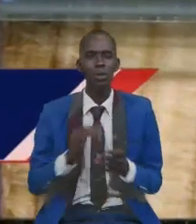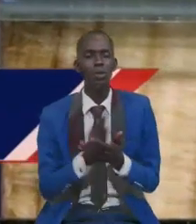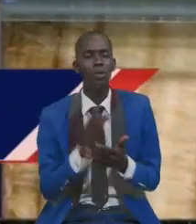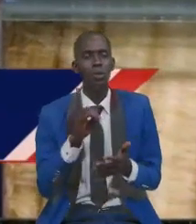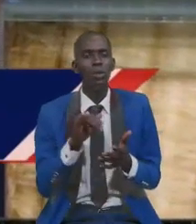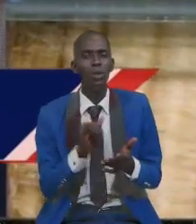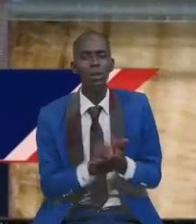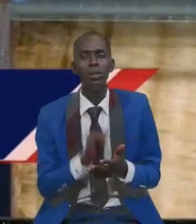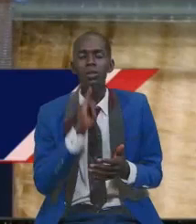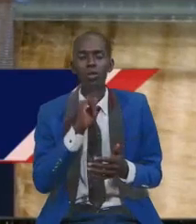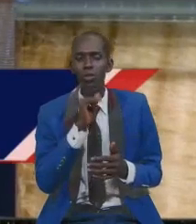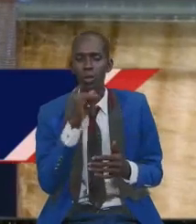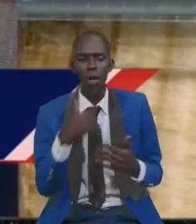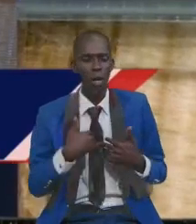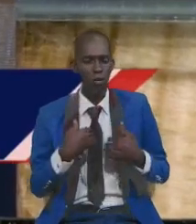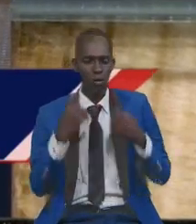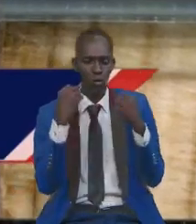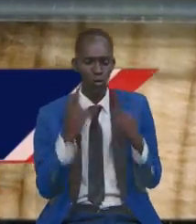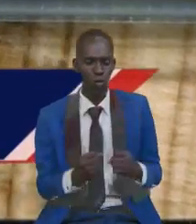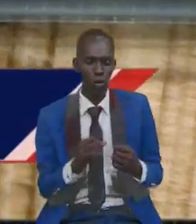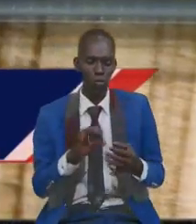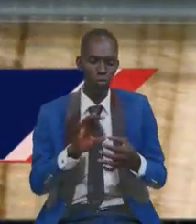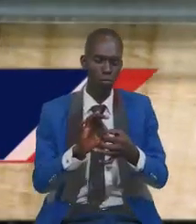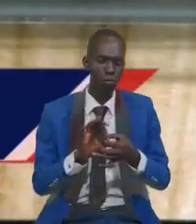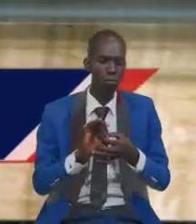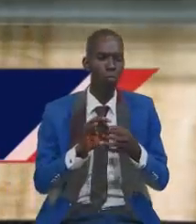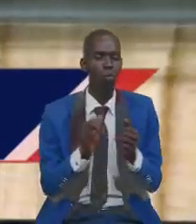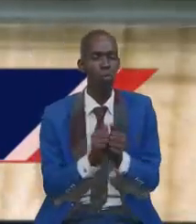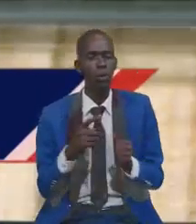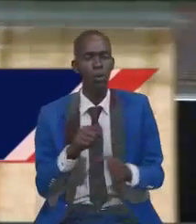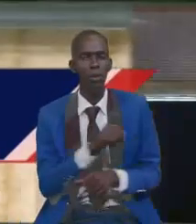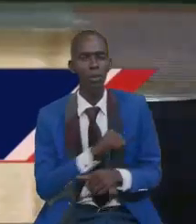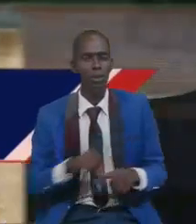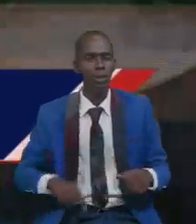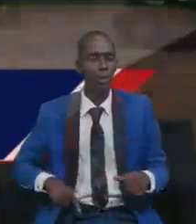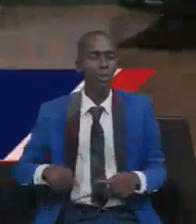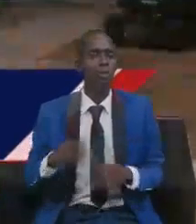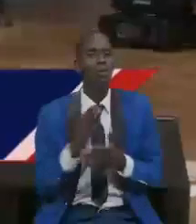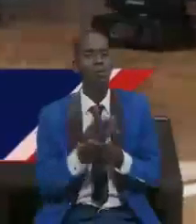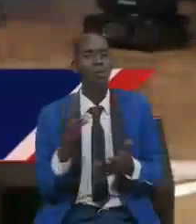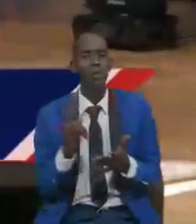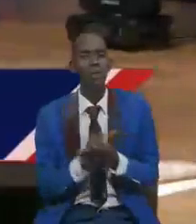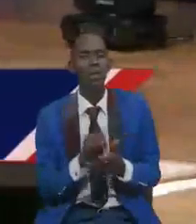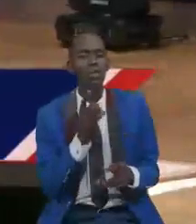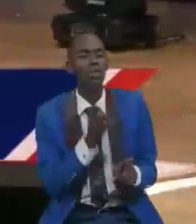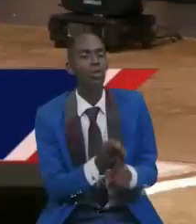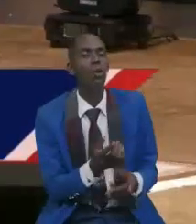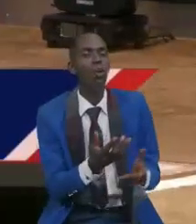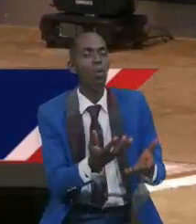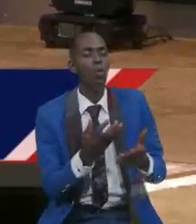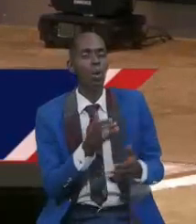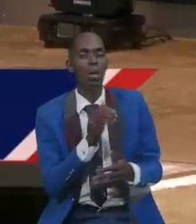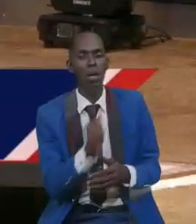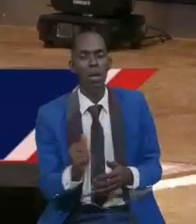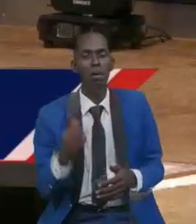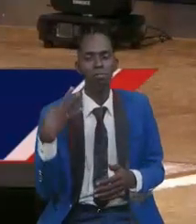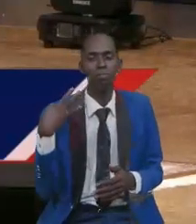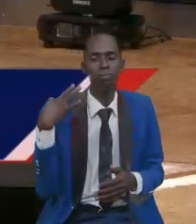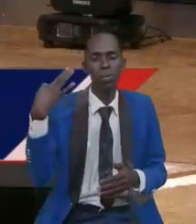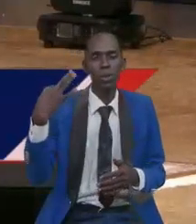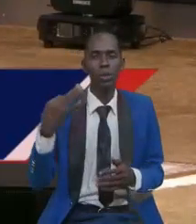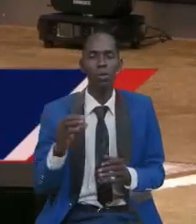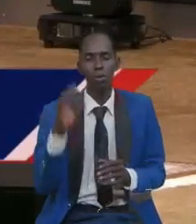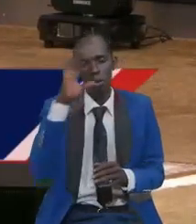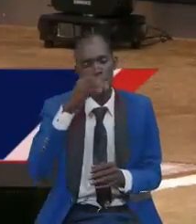steadfast relationship with the Lord, somebody who is just looking for a position to grab, who is looking for opportunity